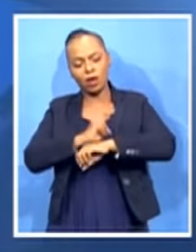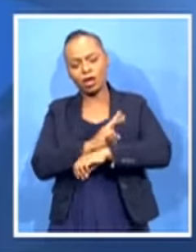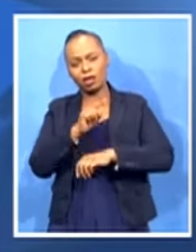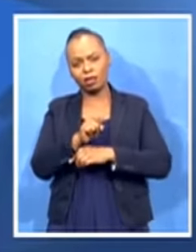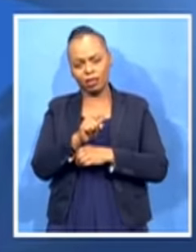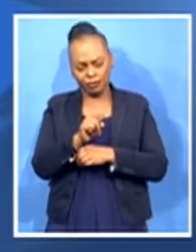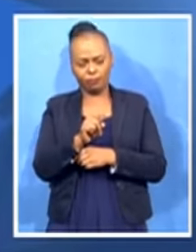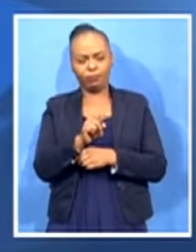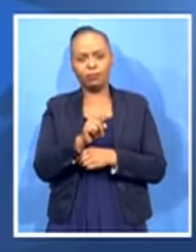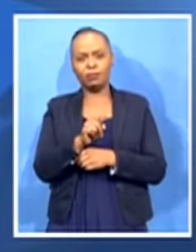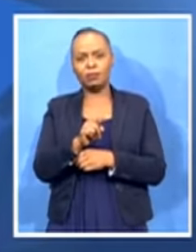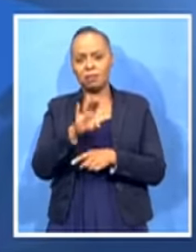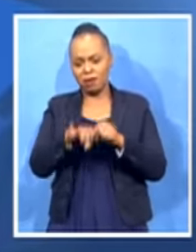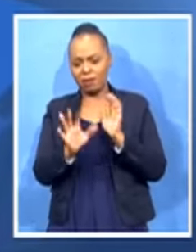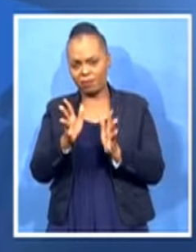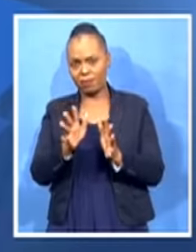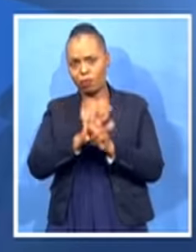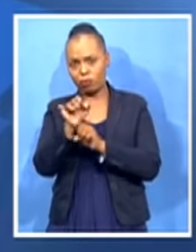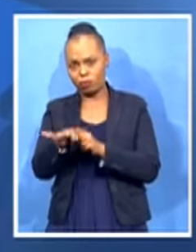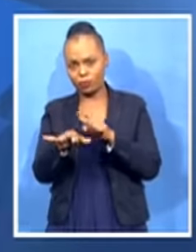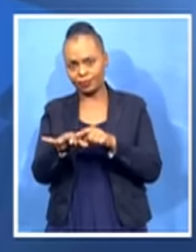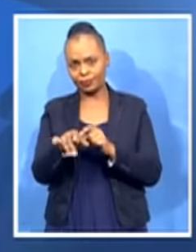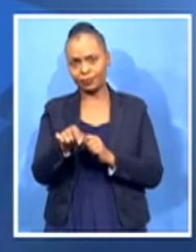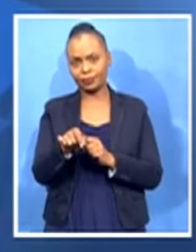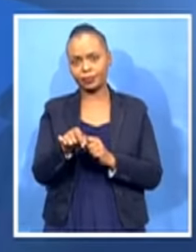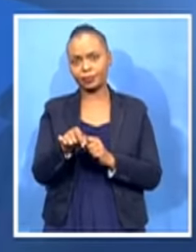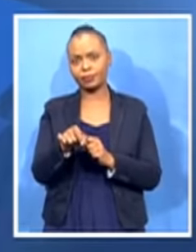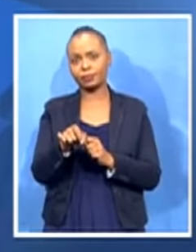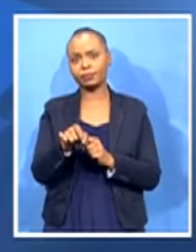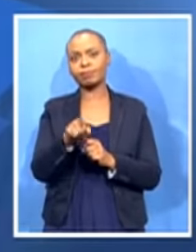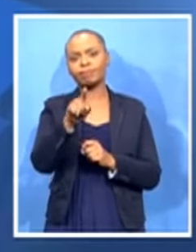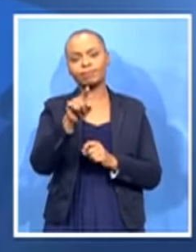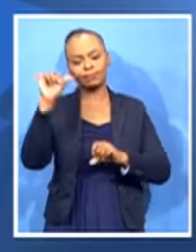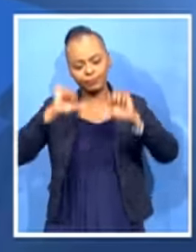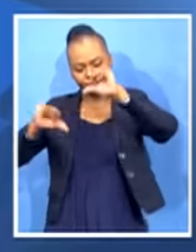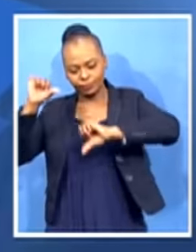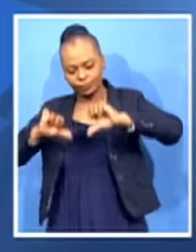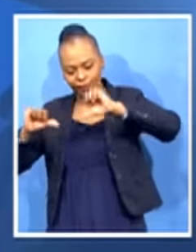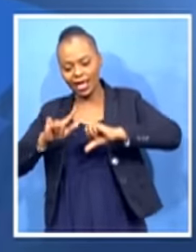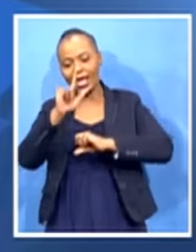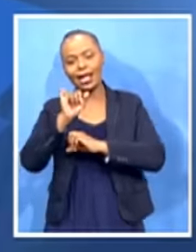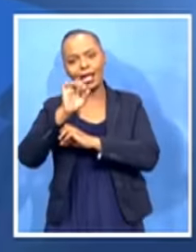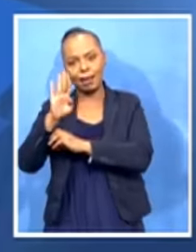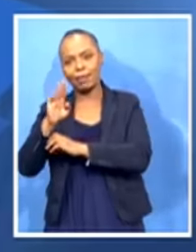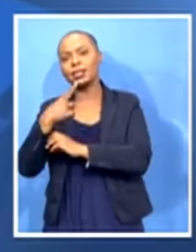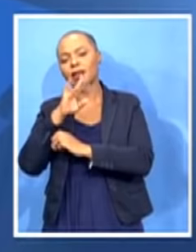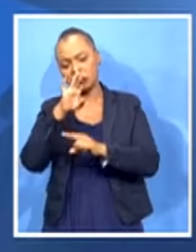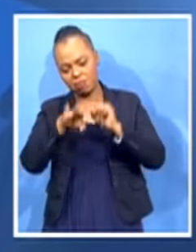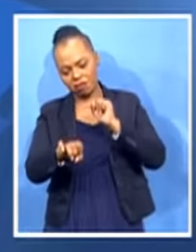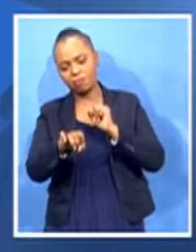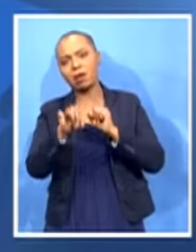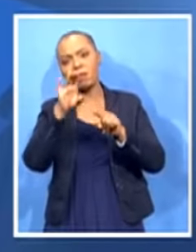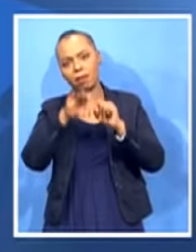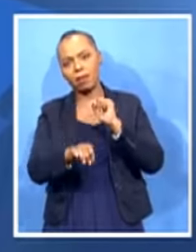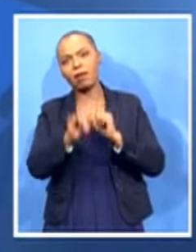Look, the scientific laboratories are saying they have detected the 501, and